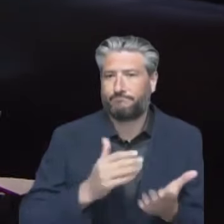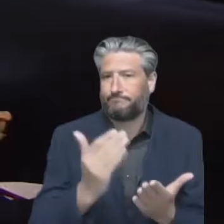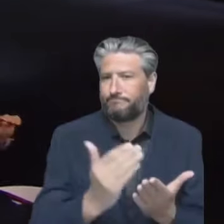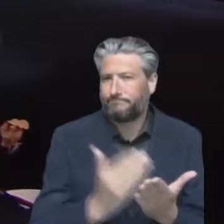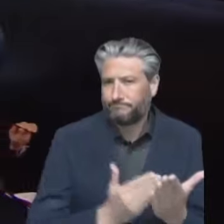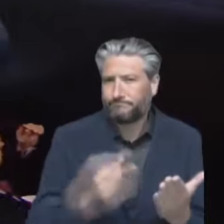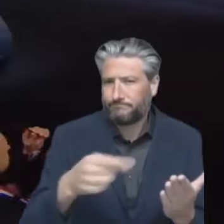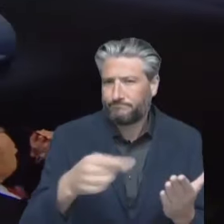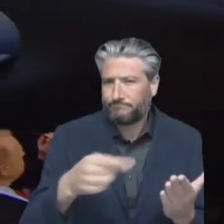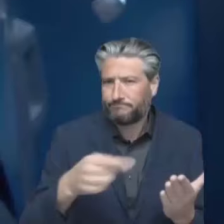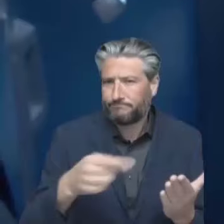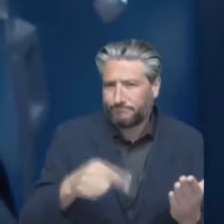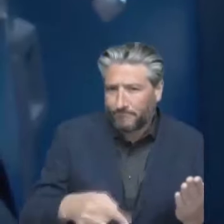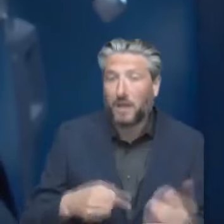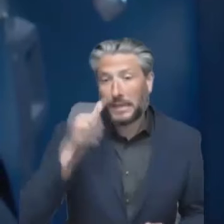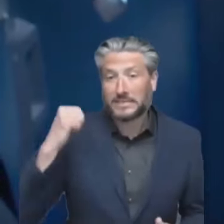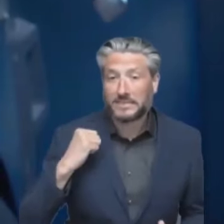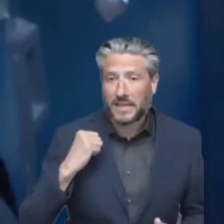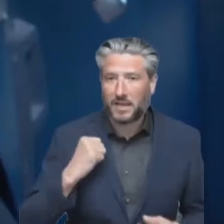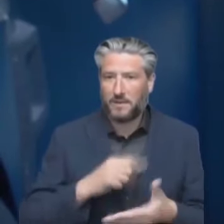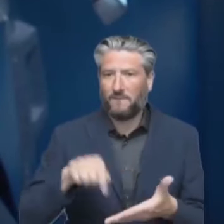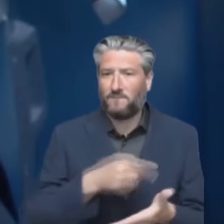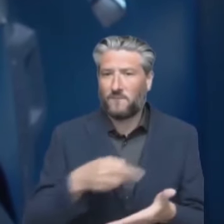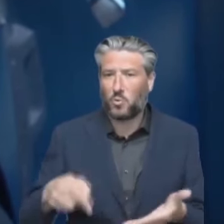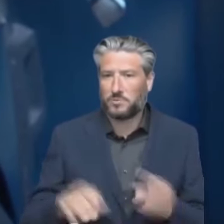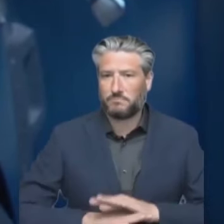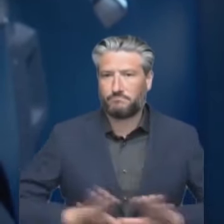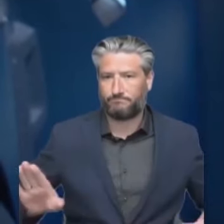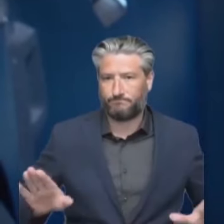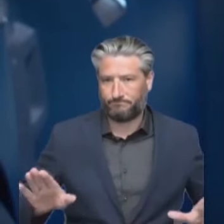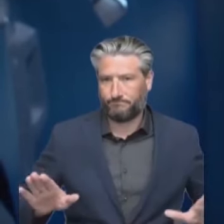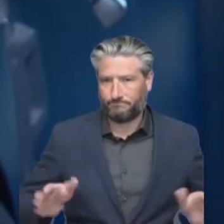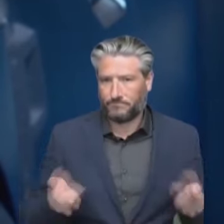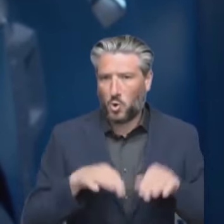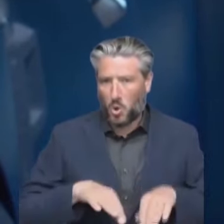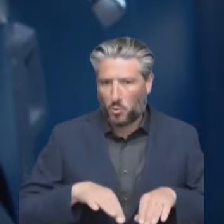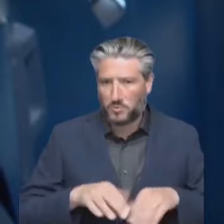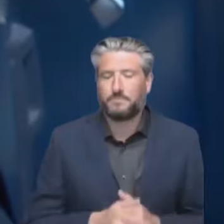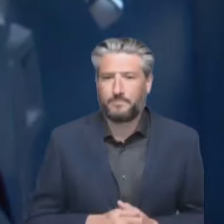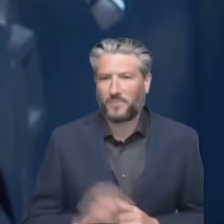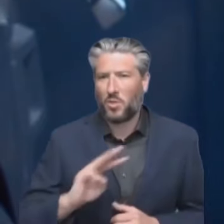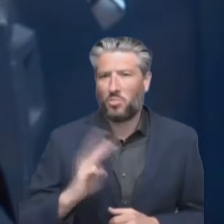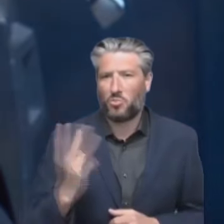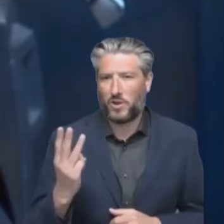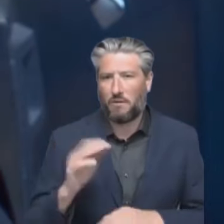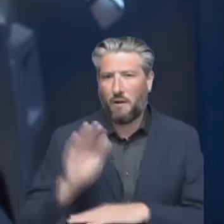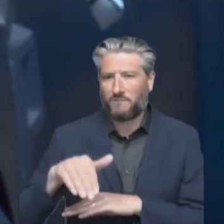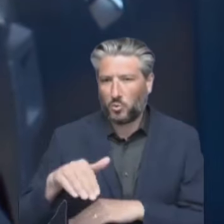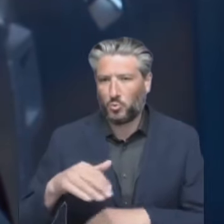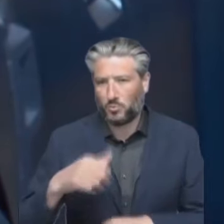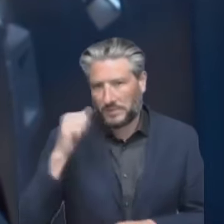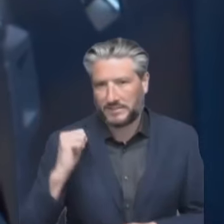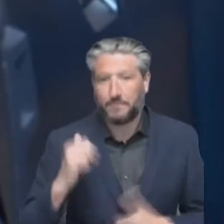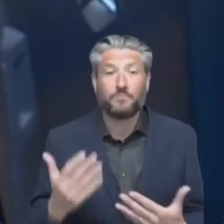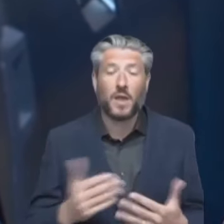Before presenting to you for each of the resolutions the results of the shareholders' votes, I would also remind you that in accordance with the governance